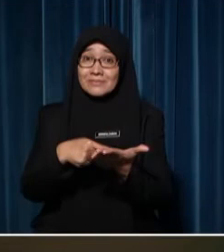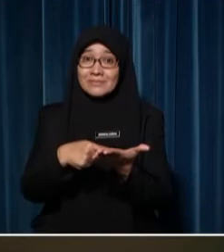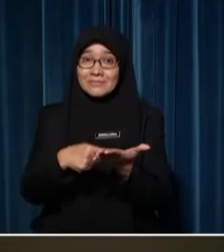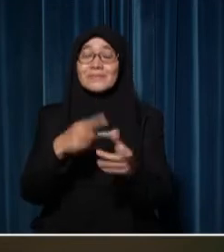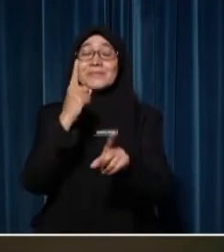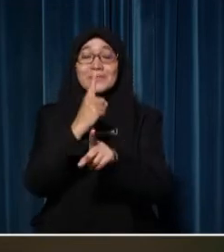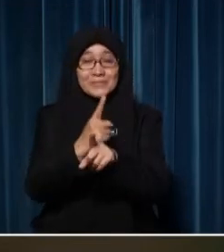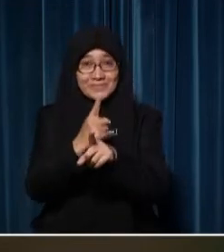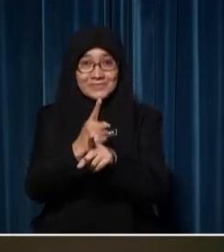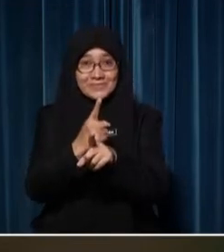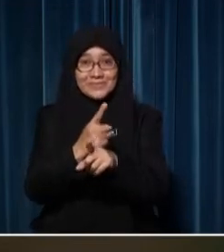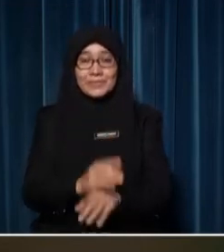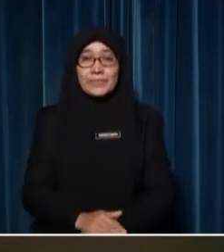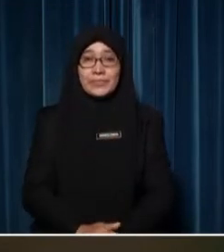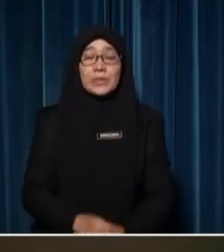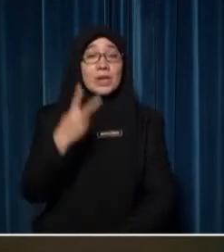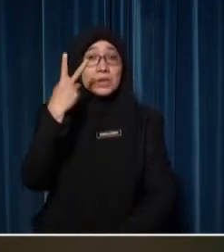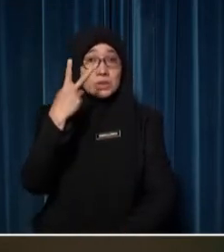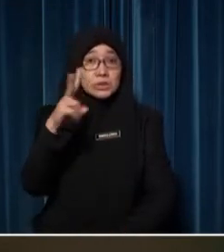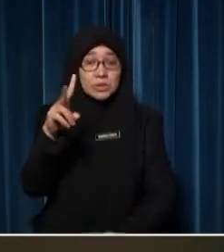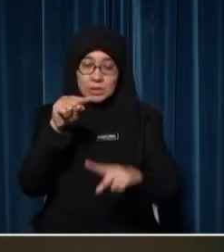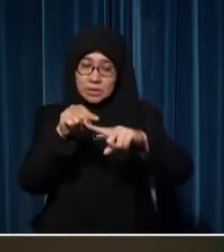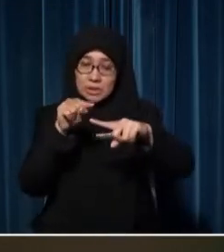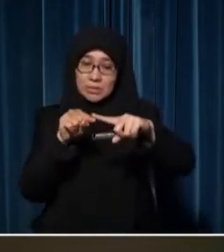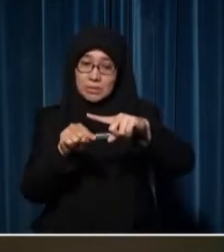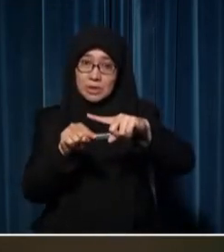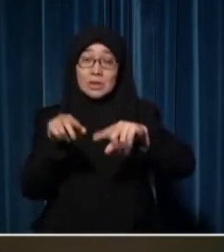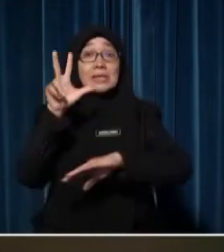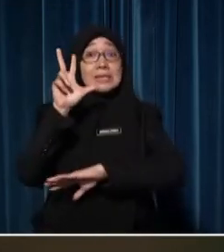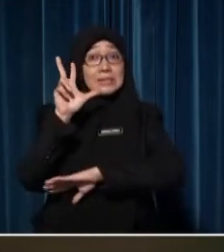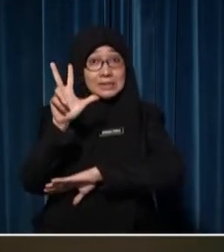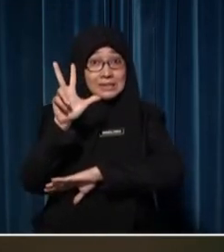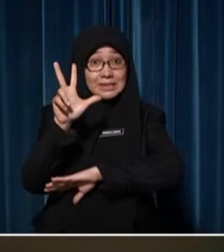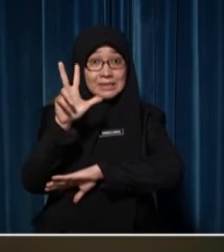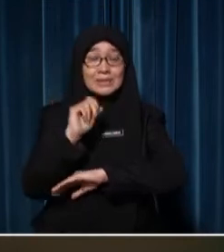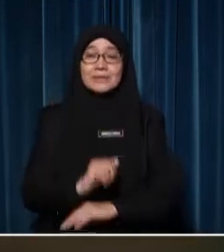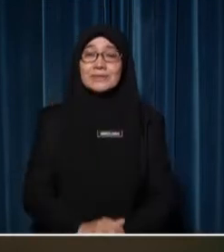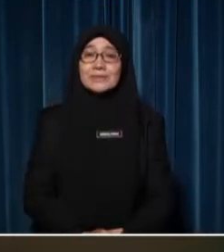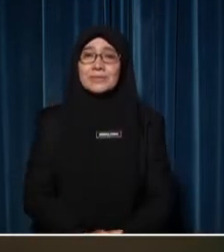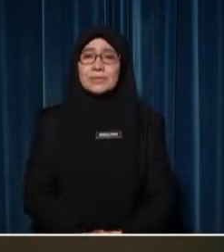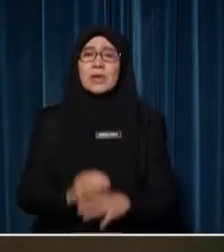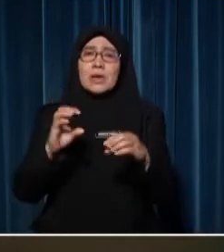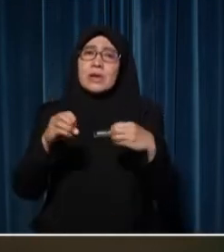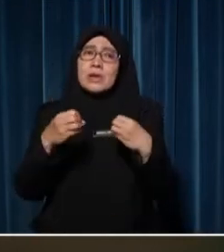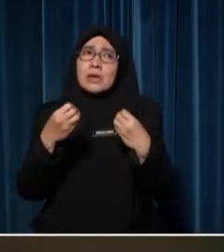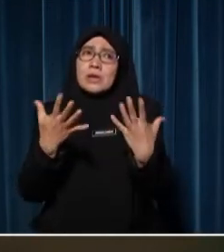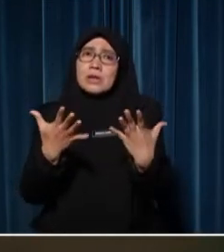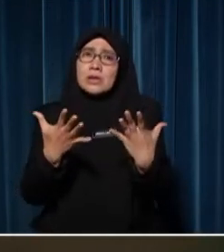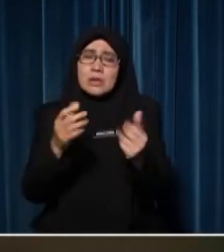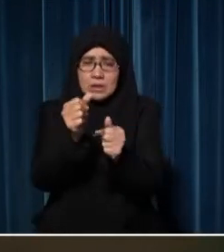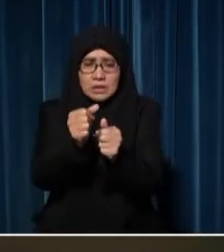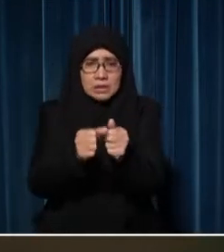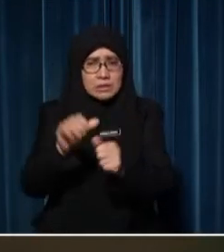Right. 12 divided by 3. How many will each